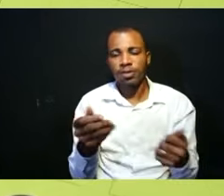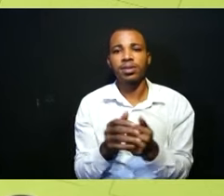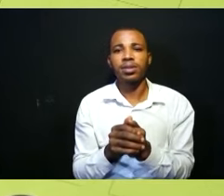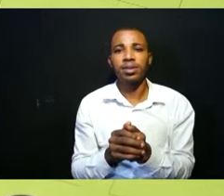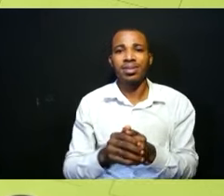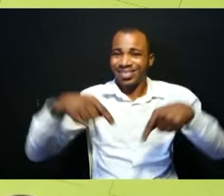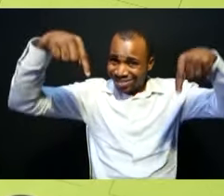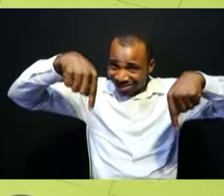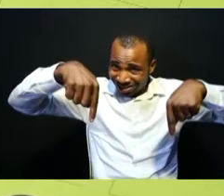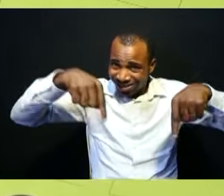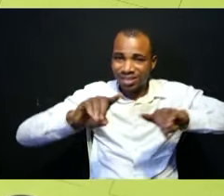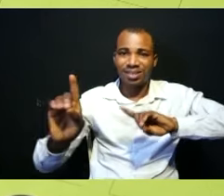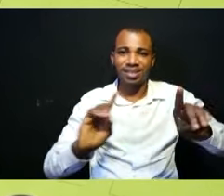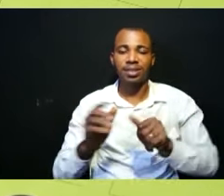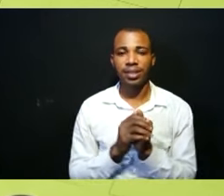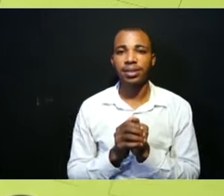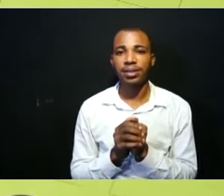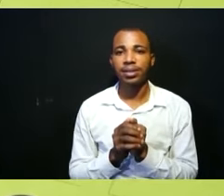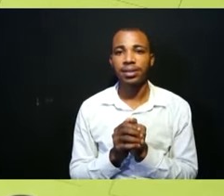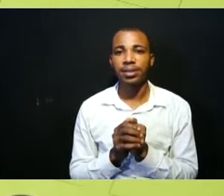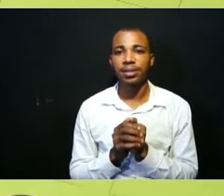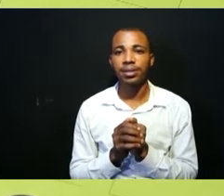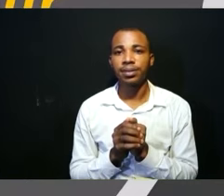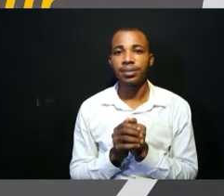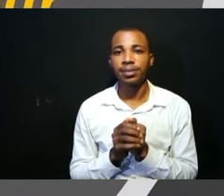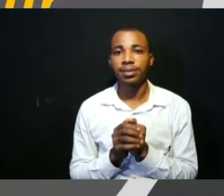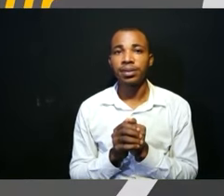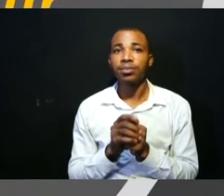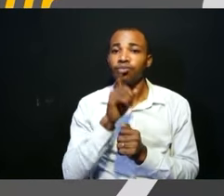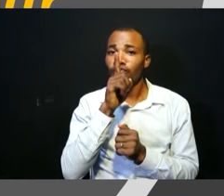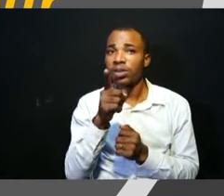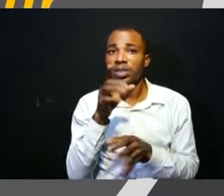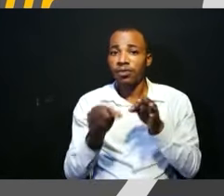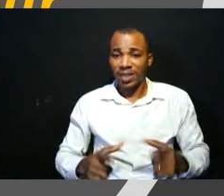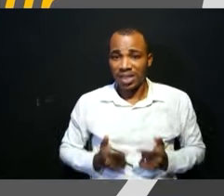it today. See, as a manager of this earth,